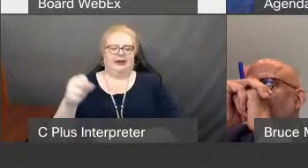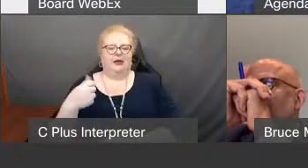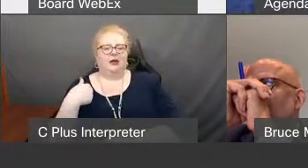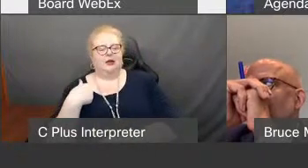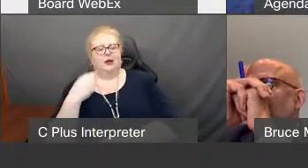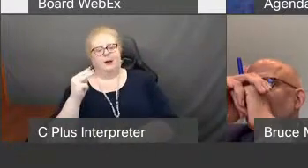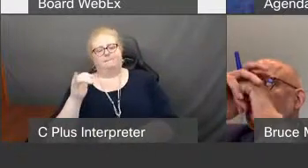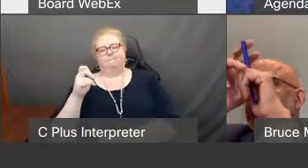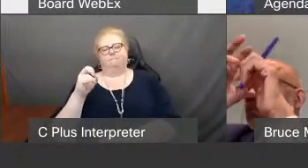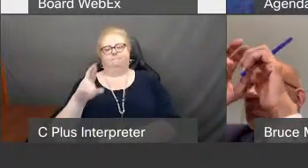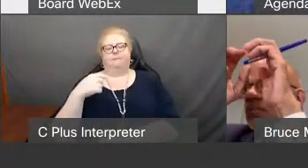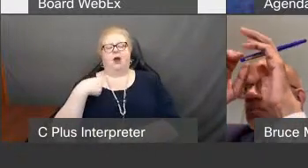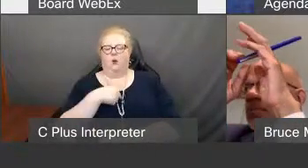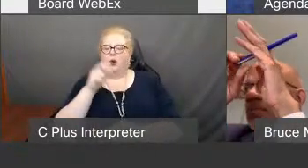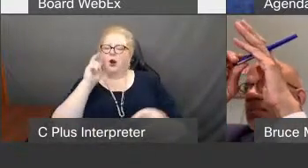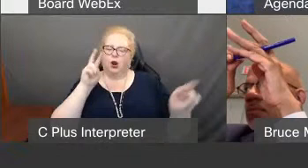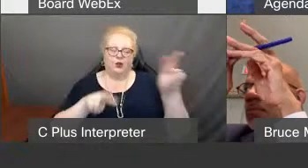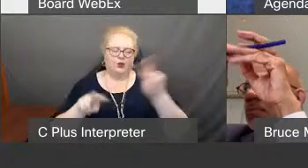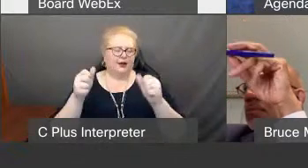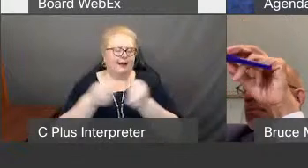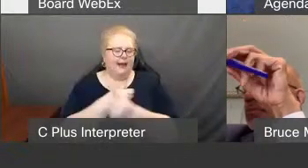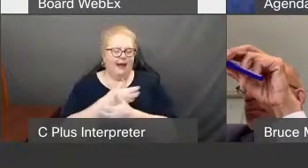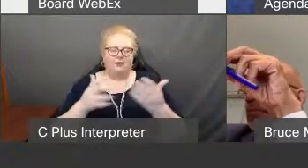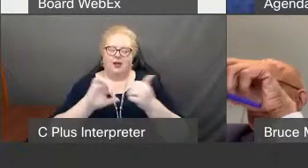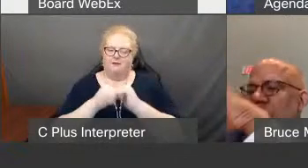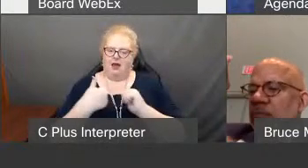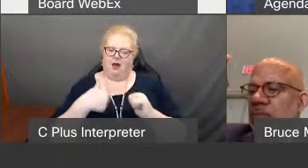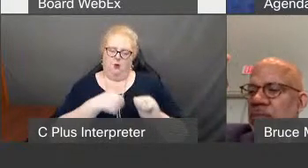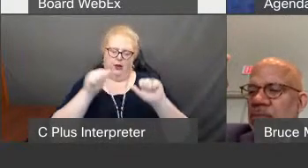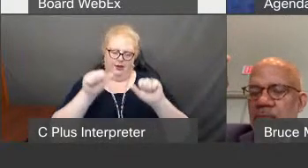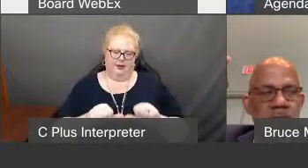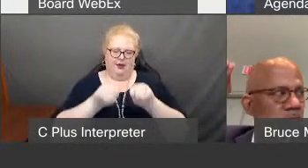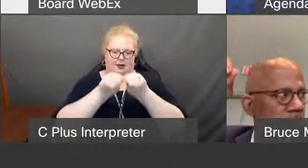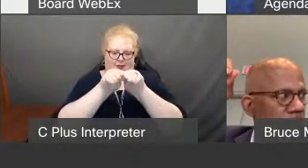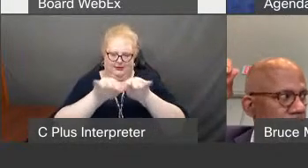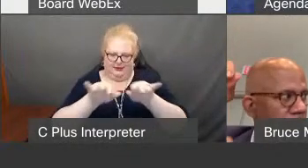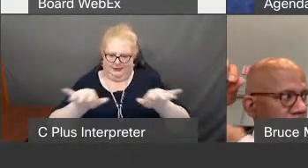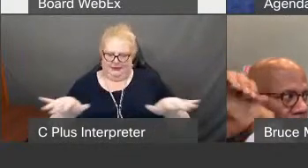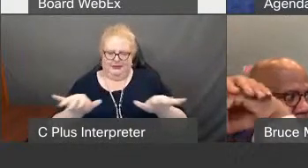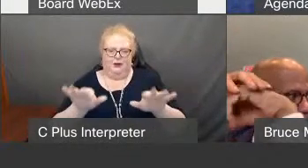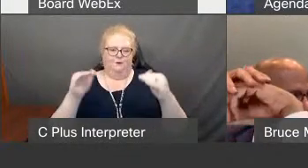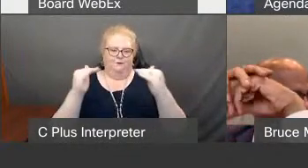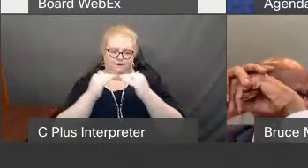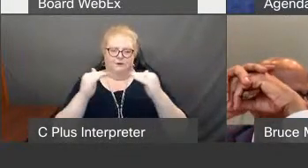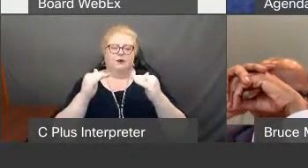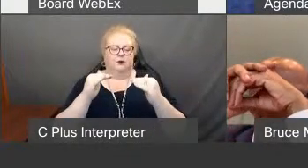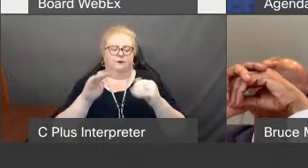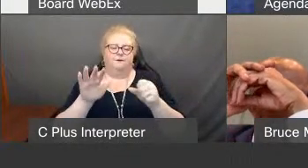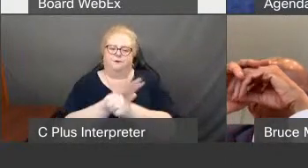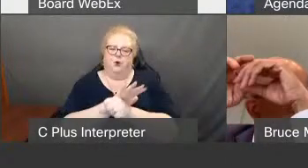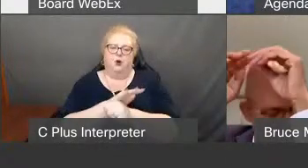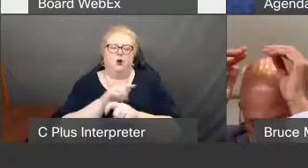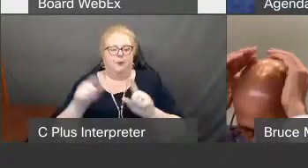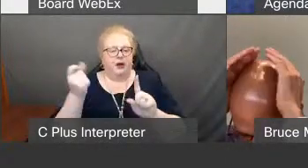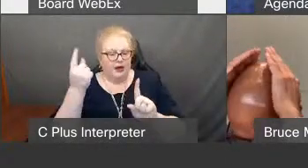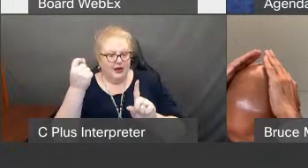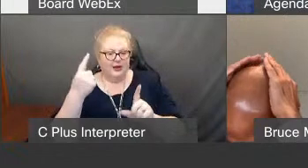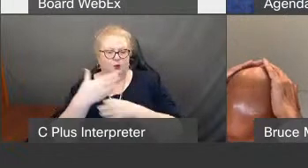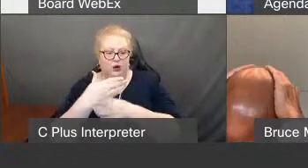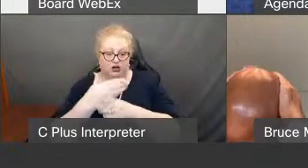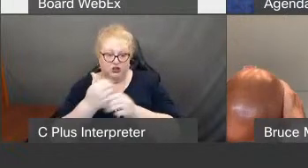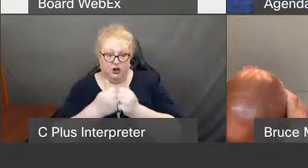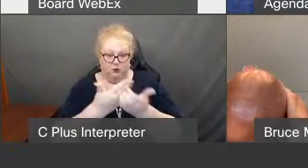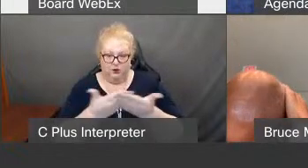leverage everything with these dollars. But there are also, as Sarah will share with you, Director Lennon will share, we got to be very